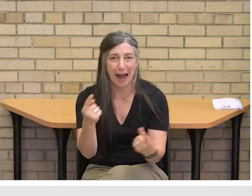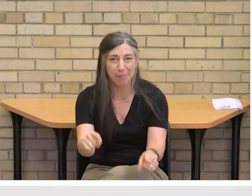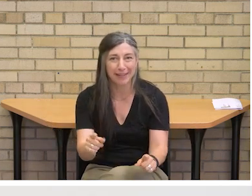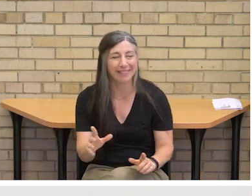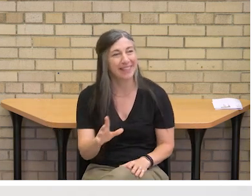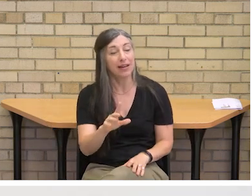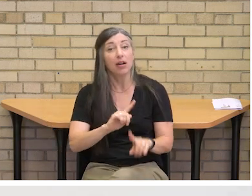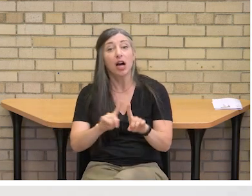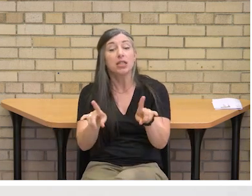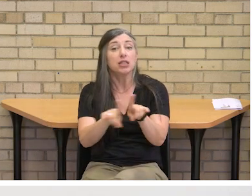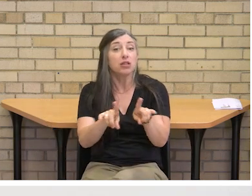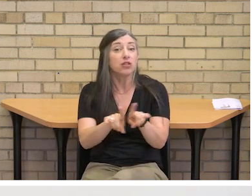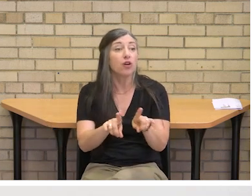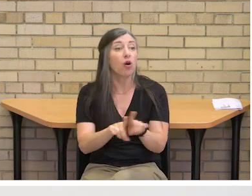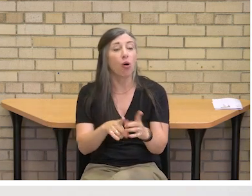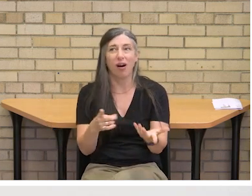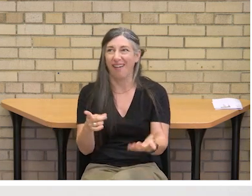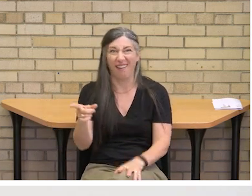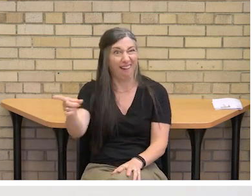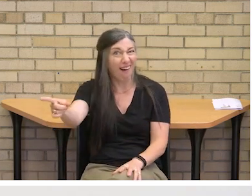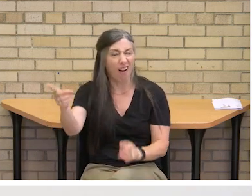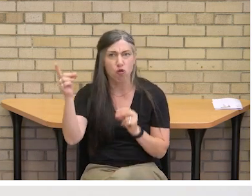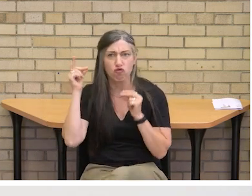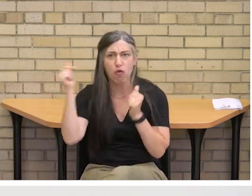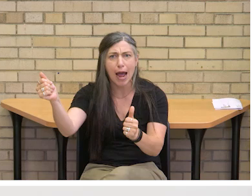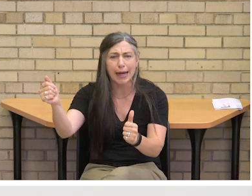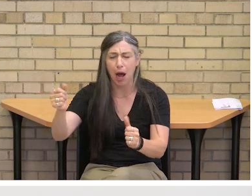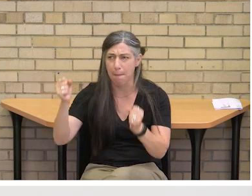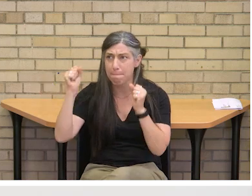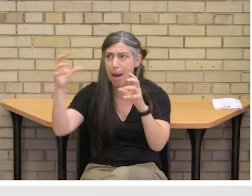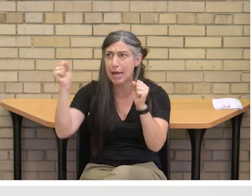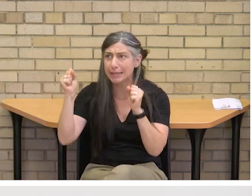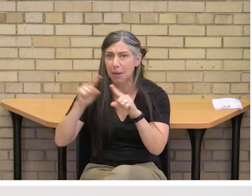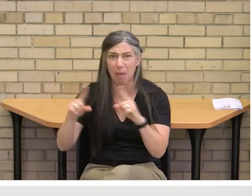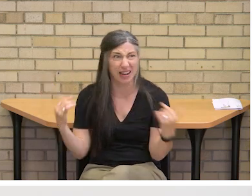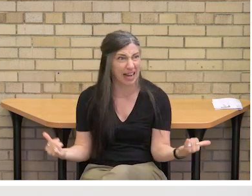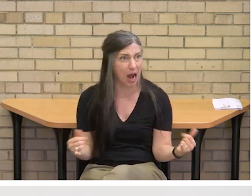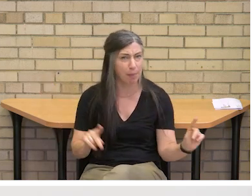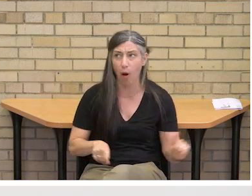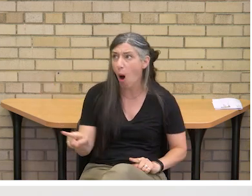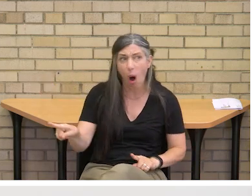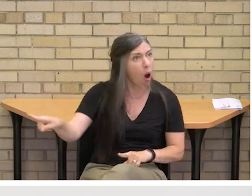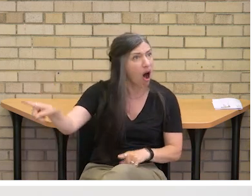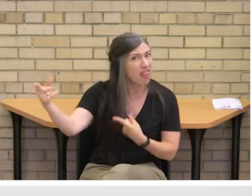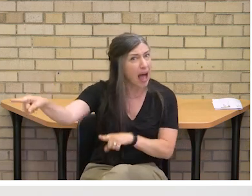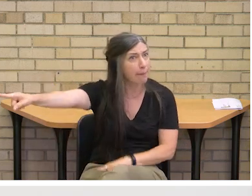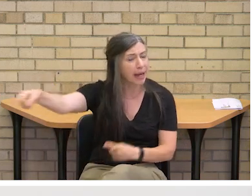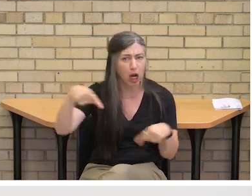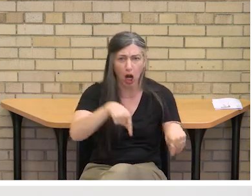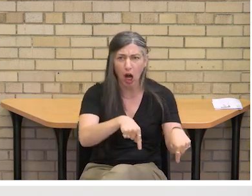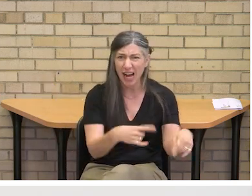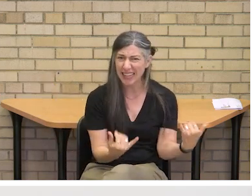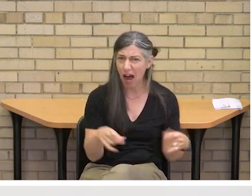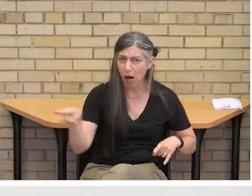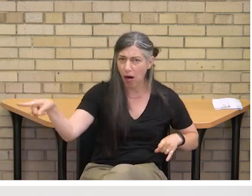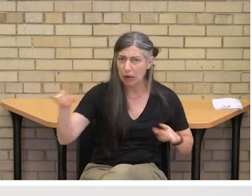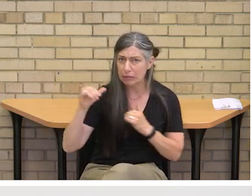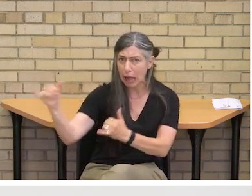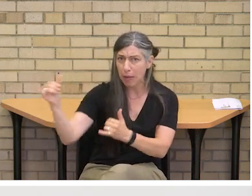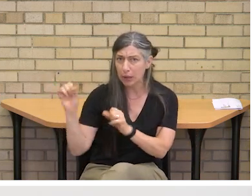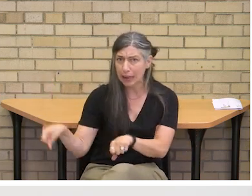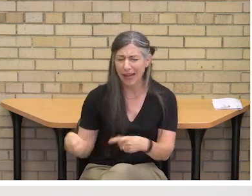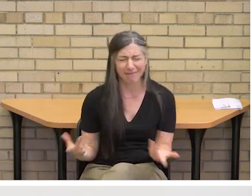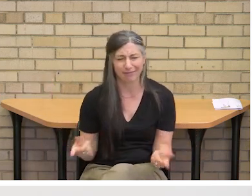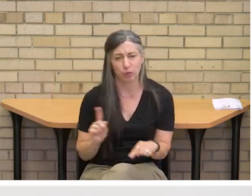it also, it sets an unrealistic bar for other projects. I mean, literally everybody at PennDOT, everybody at the city,